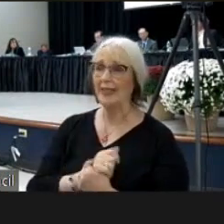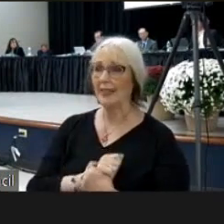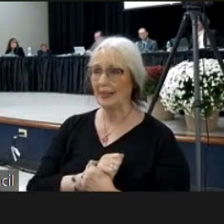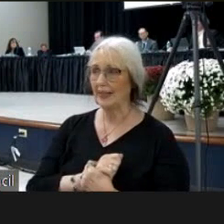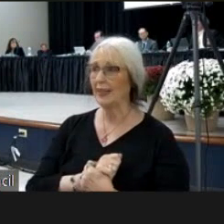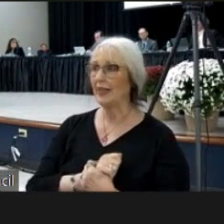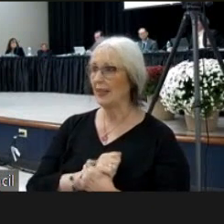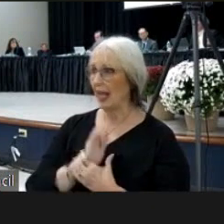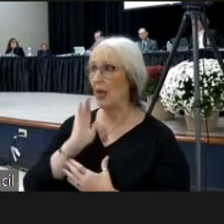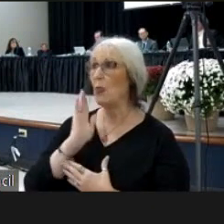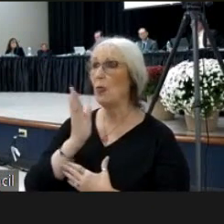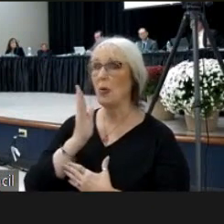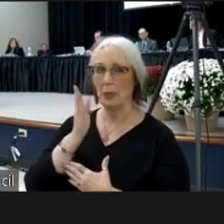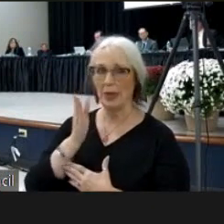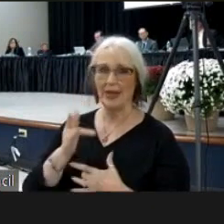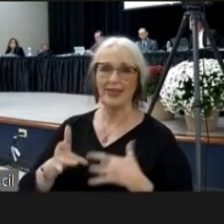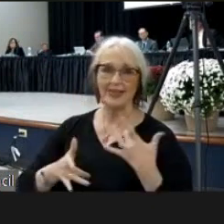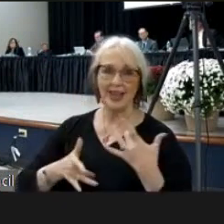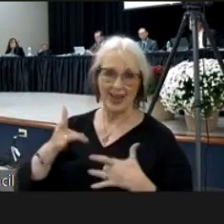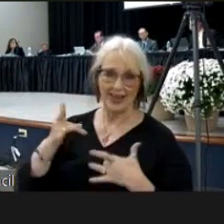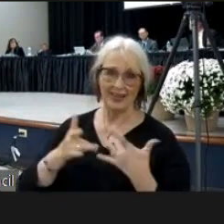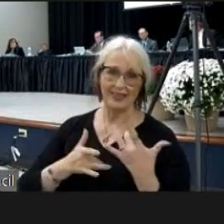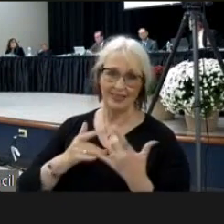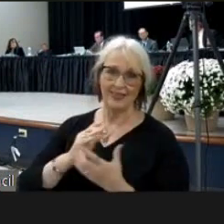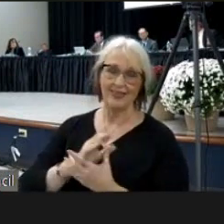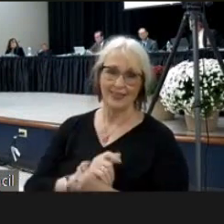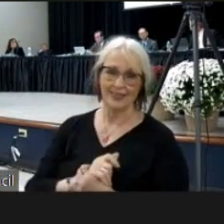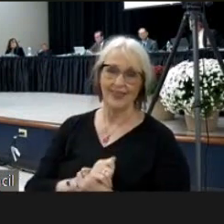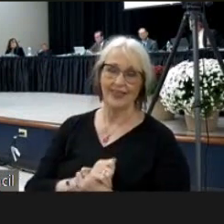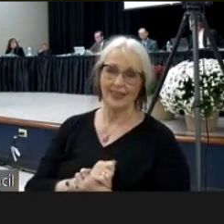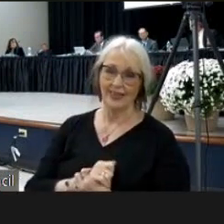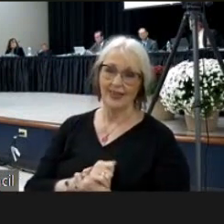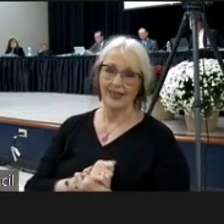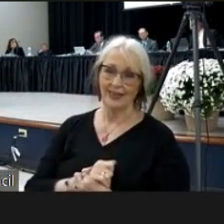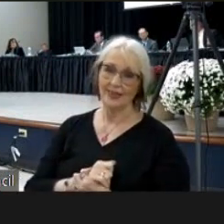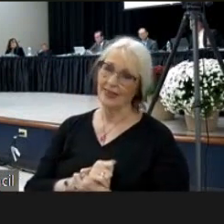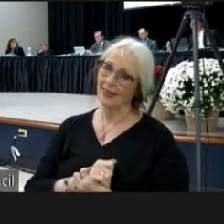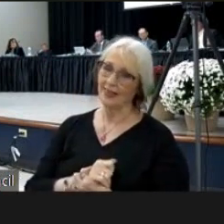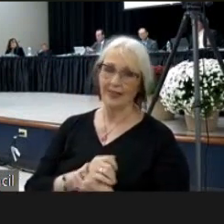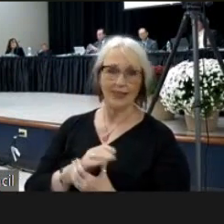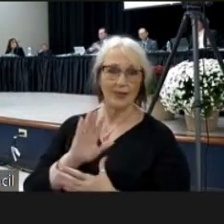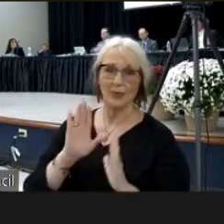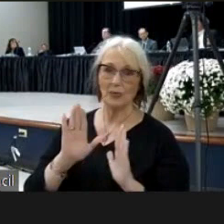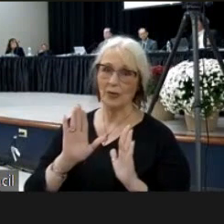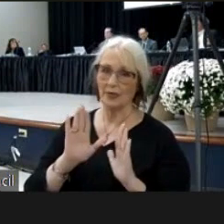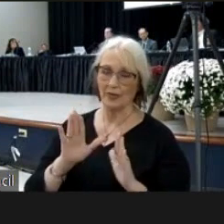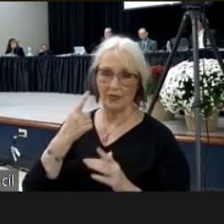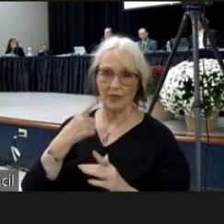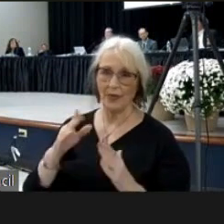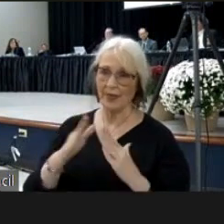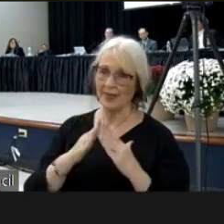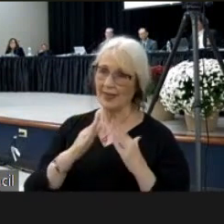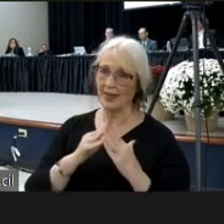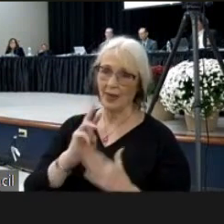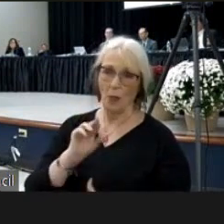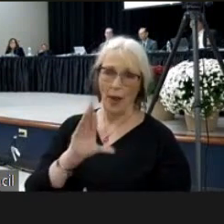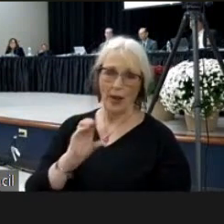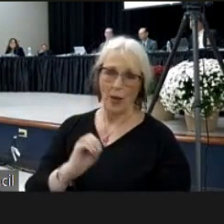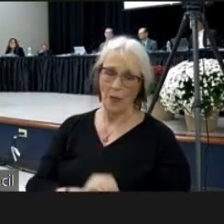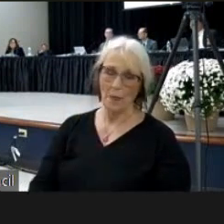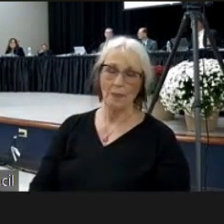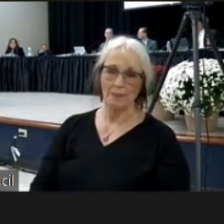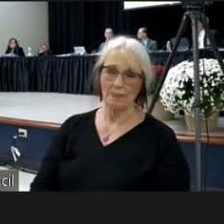going to be very excited. And it's just a great asset for the city of Waco, and I appreciate everybody's work on this.